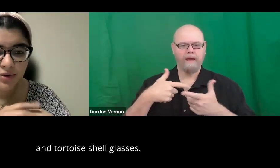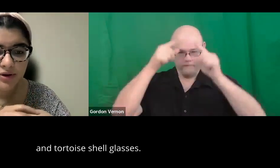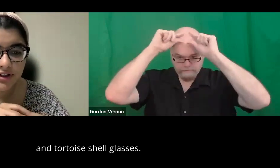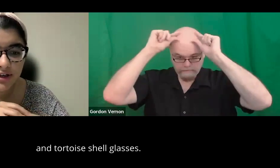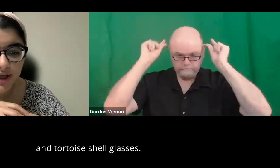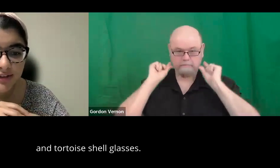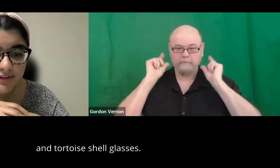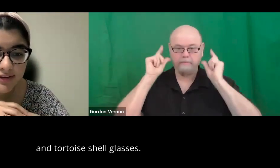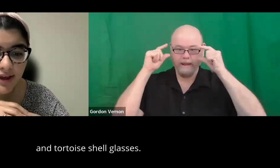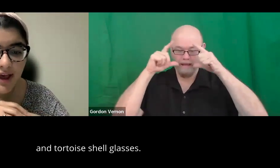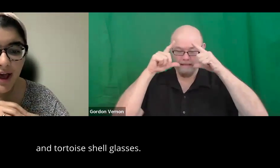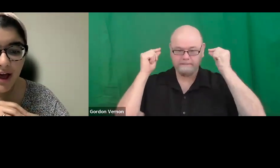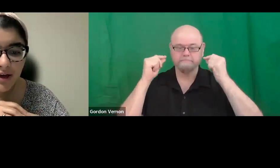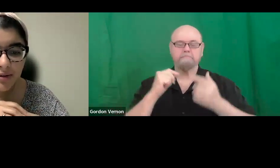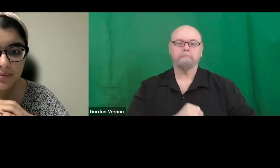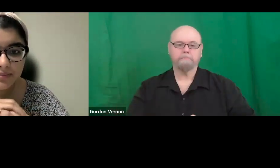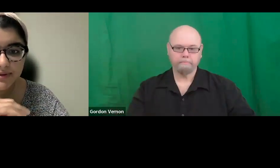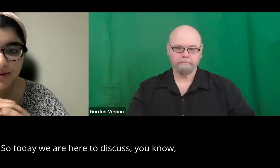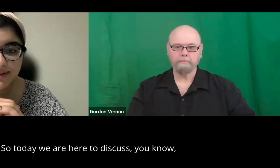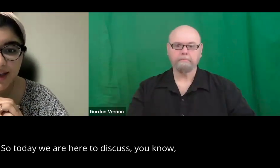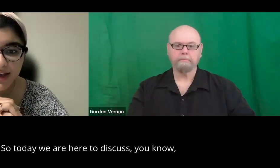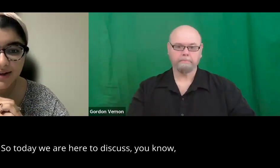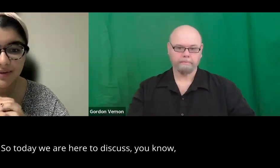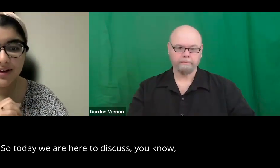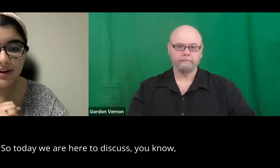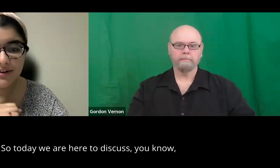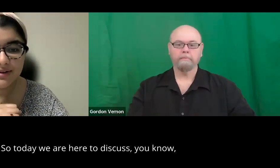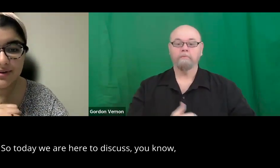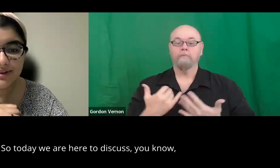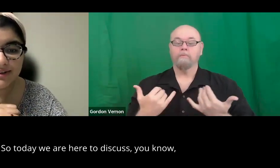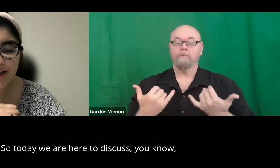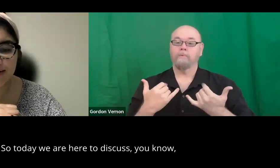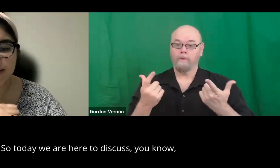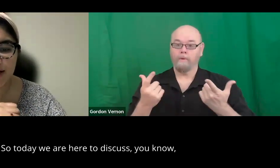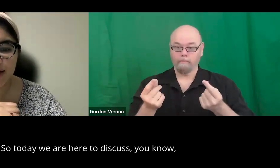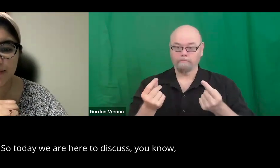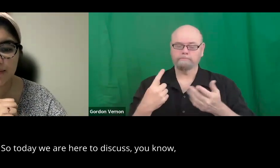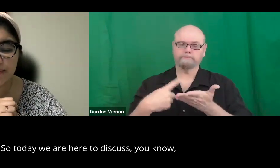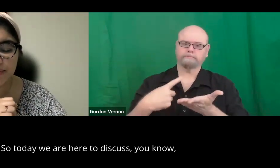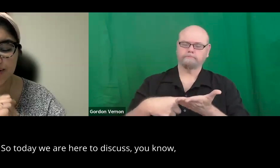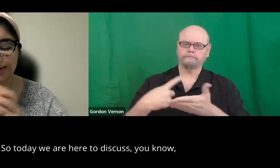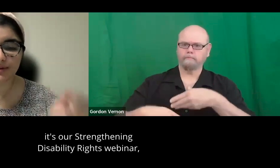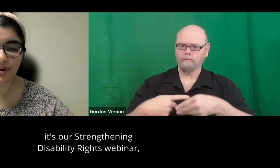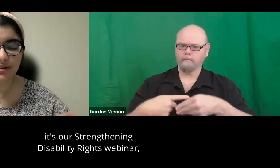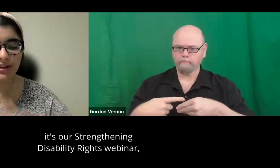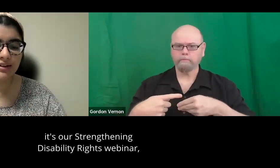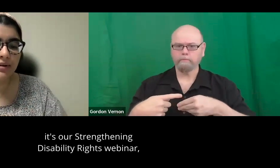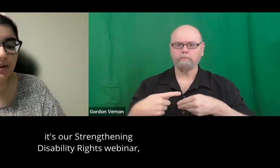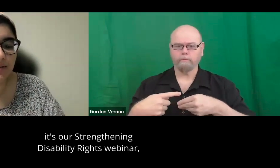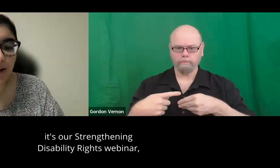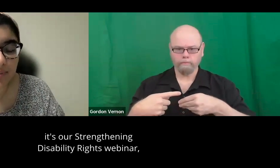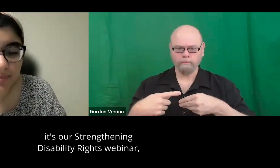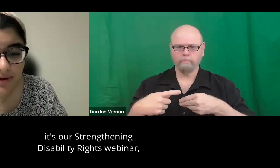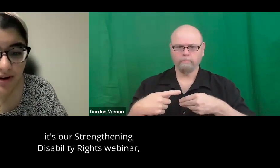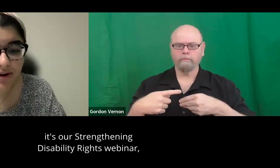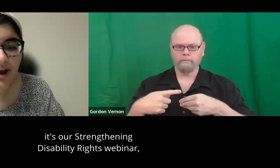and tortoiseshell glasses. So today we are here to discuss, it's our Strengthening